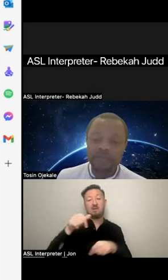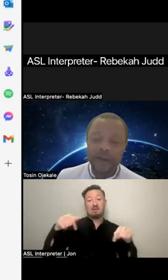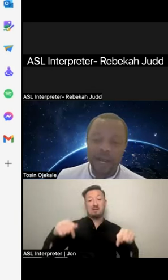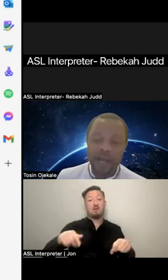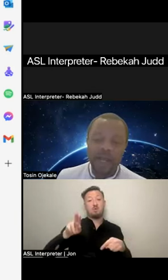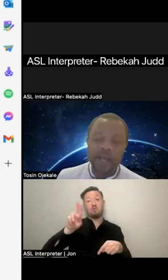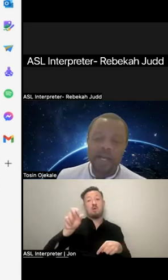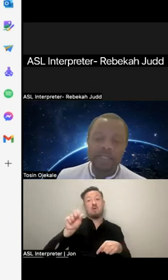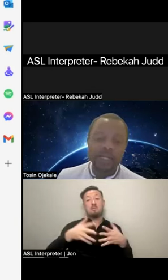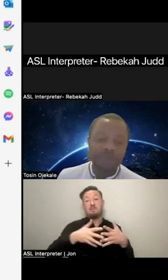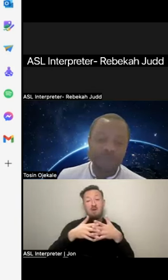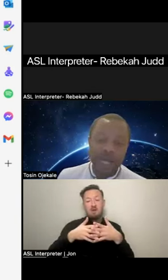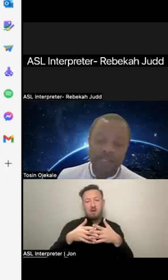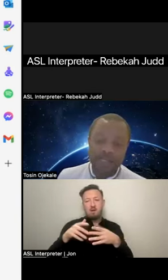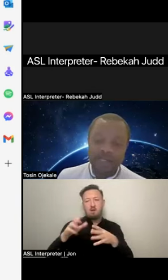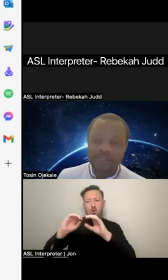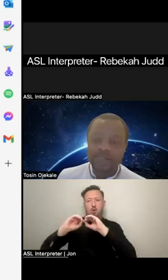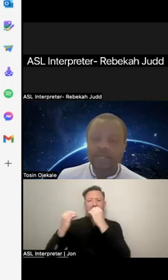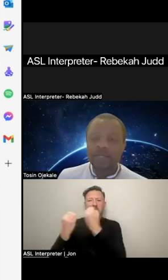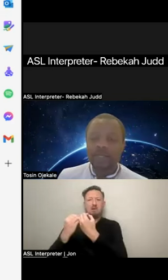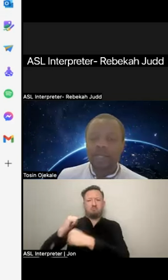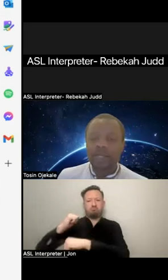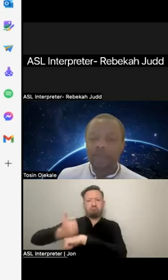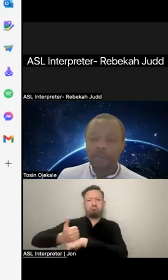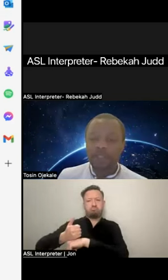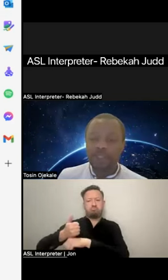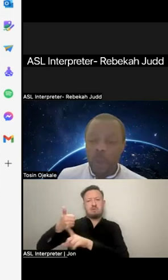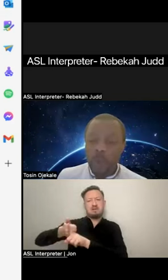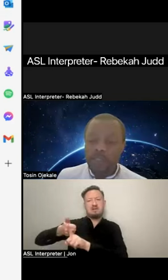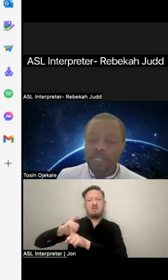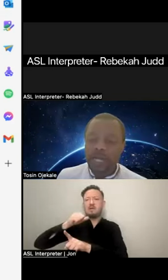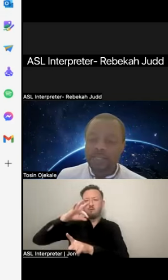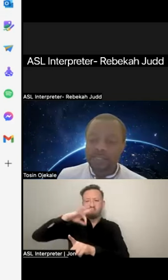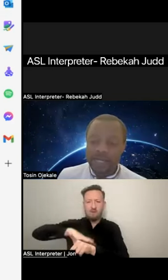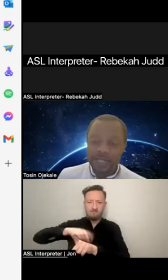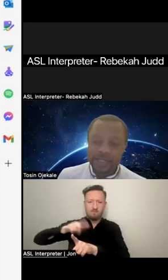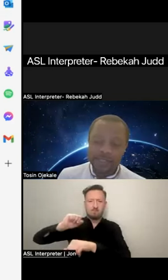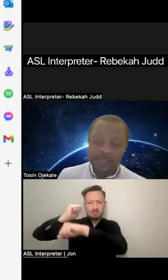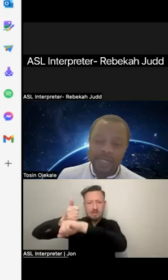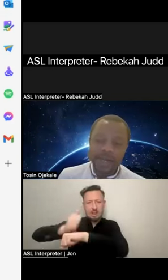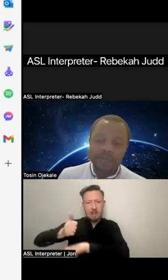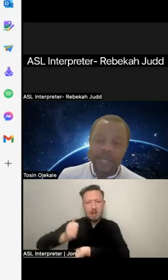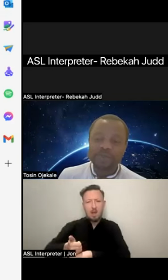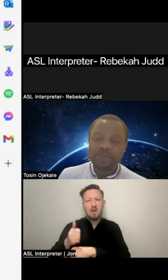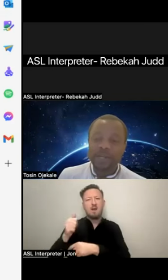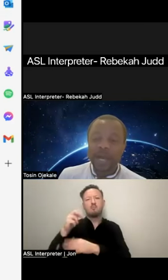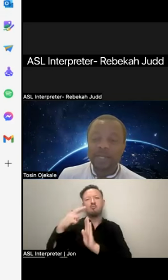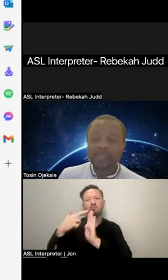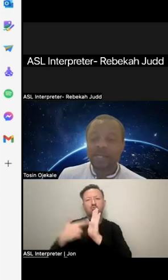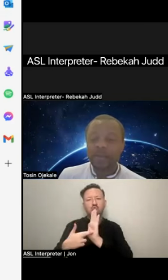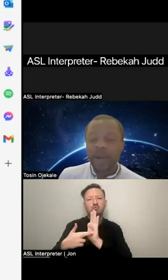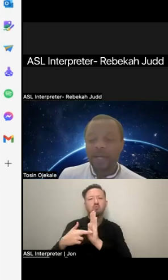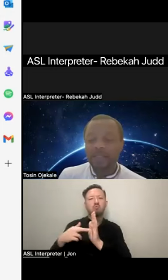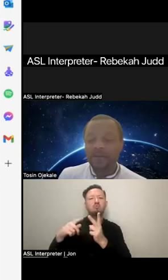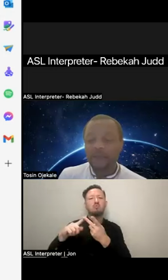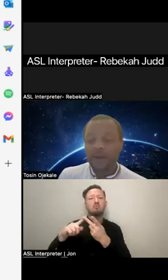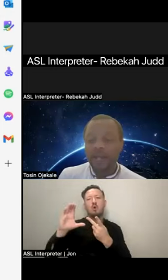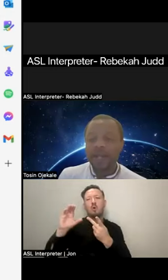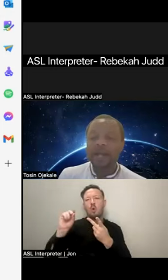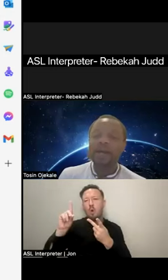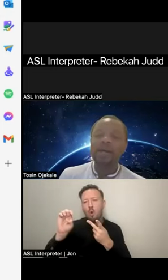from fire and electrical hazards. They publish codes and standards that are meant to minimize the impact